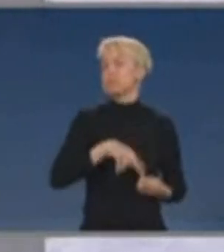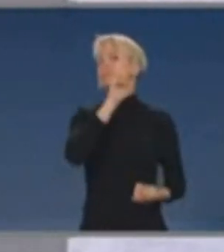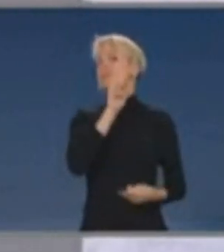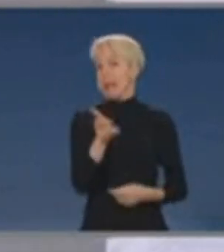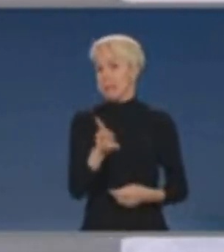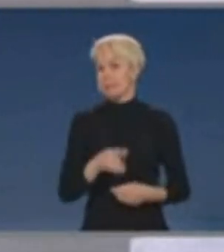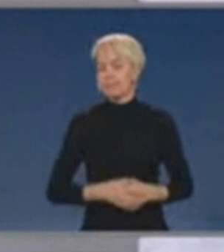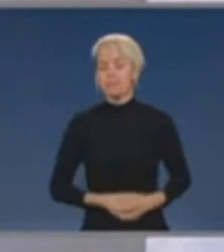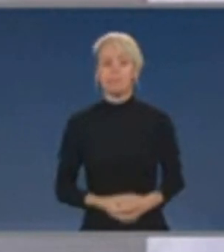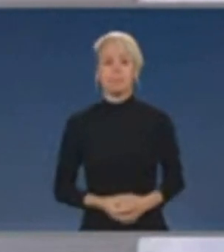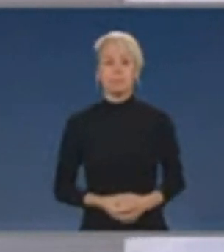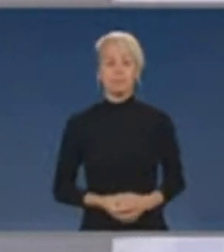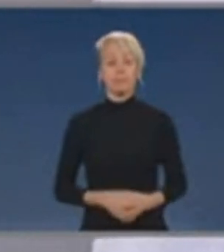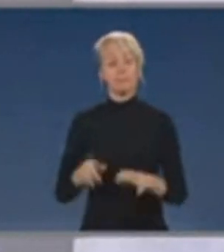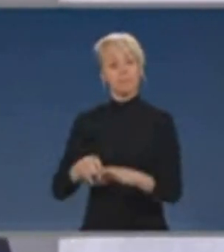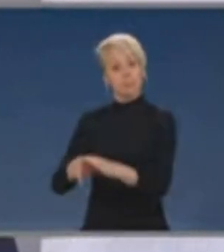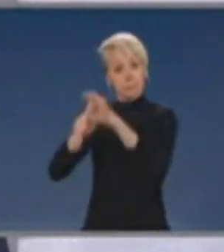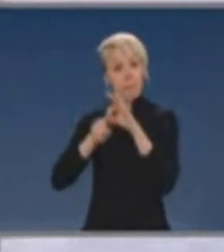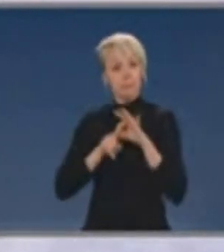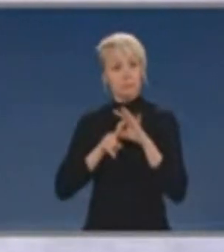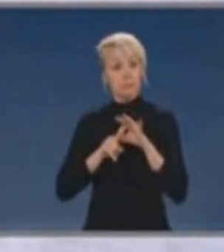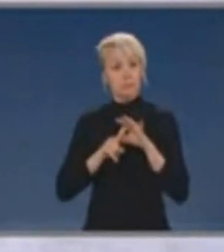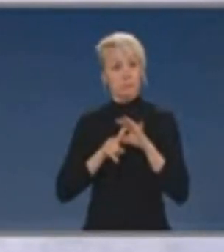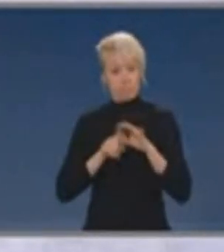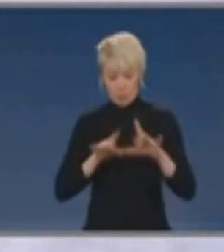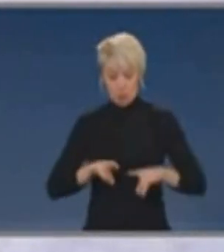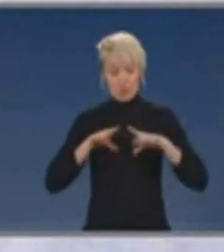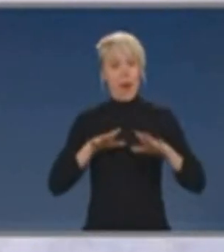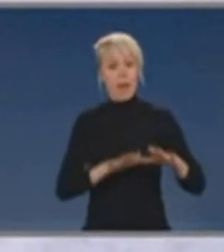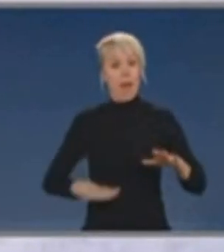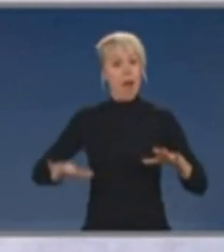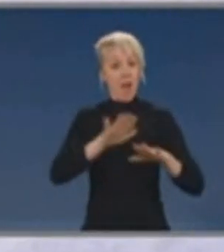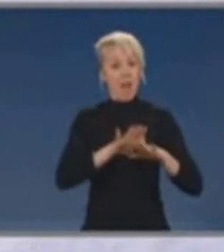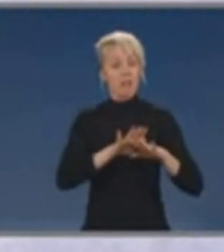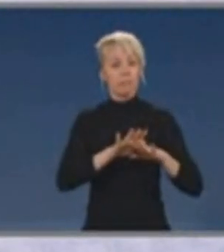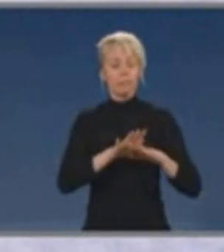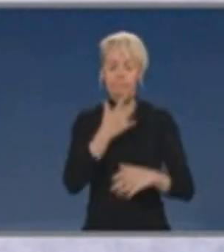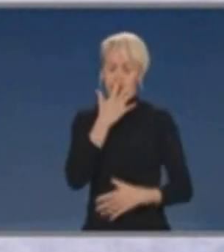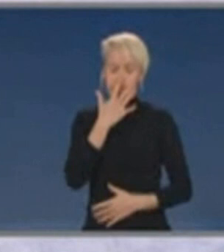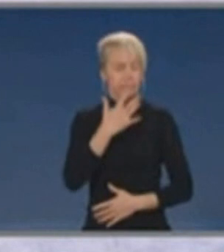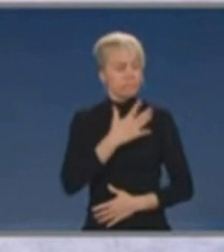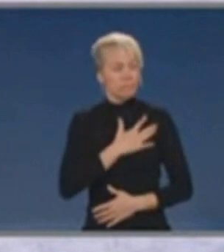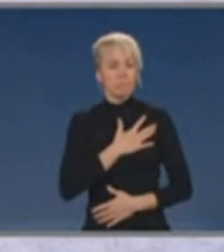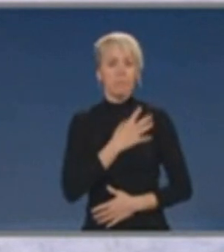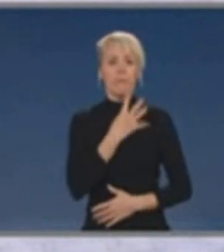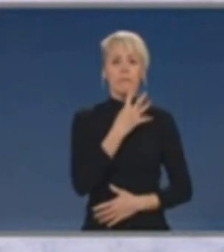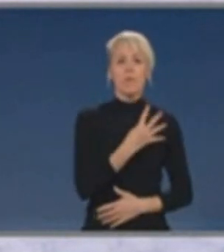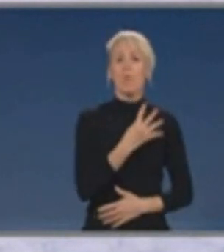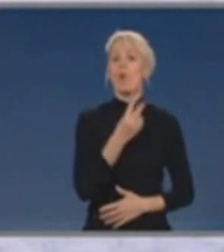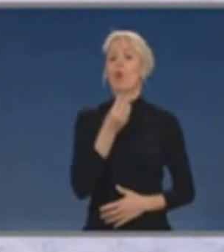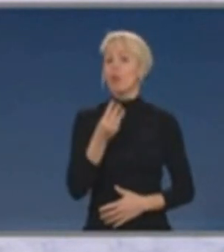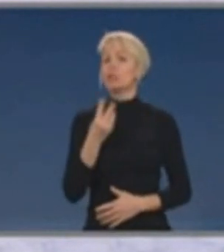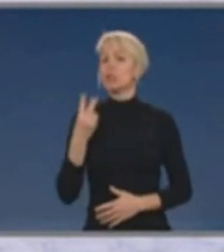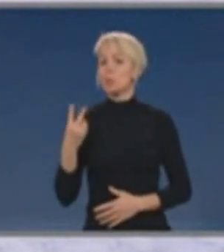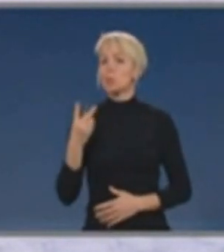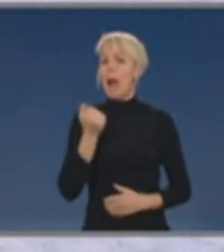Yeah. On this topic, can I just ask, is it a national shame in Australia that there have been at least 432 Indigenous deaths in custody since